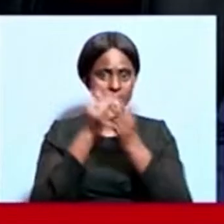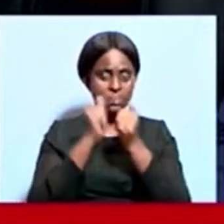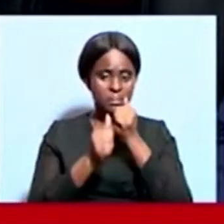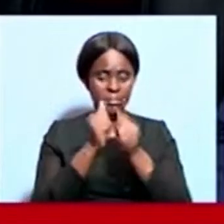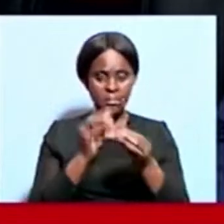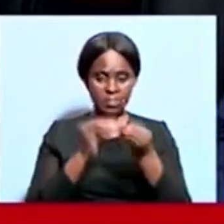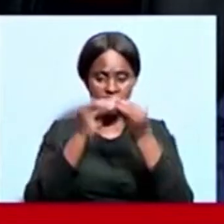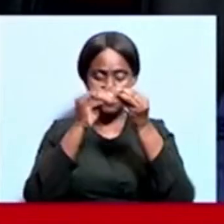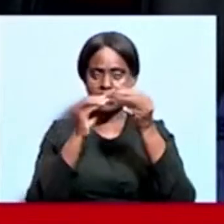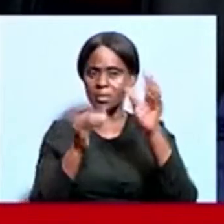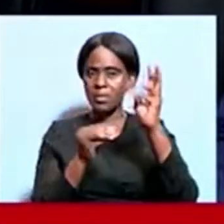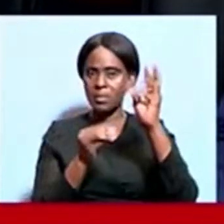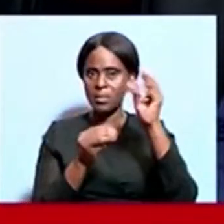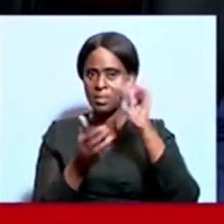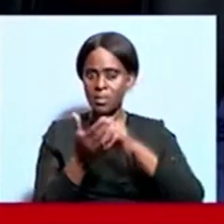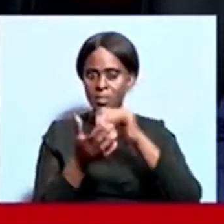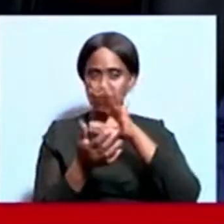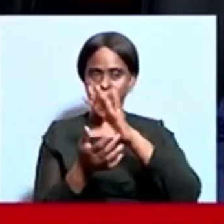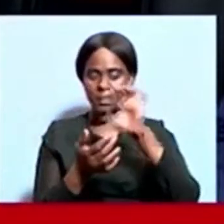of